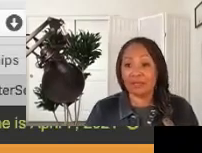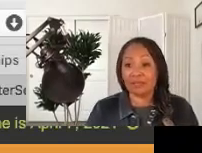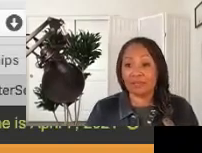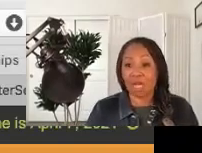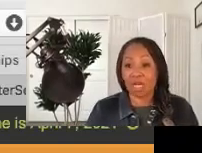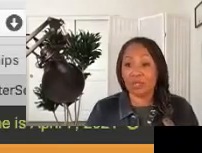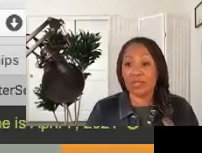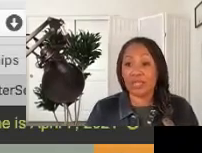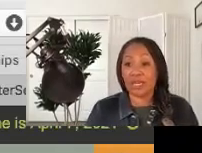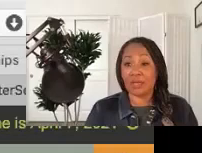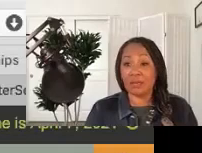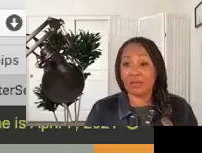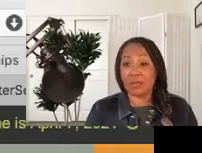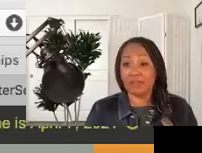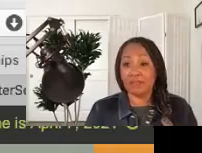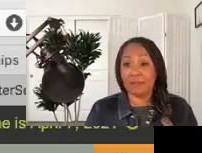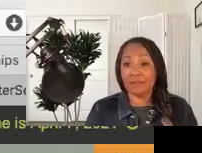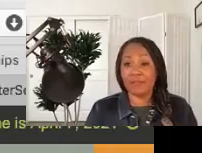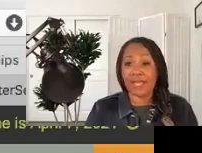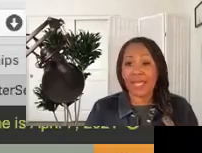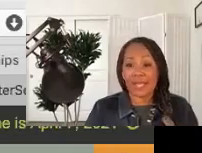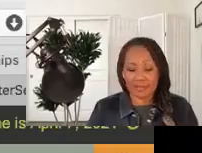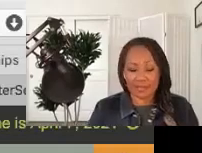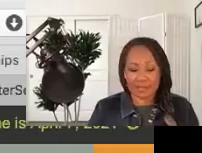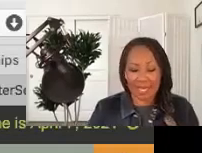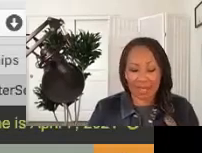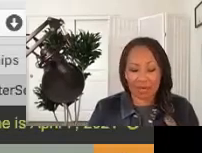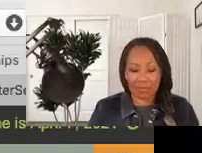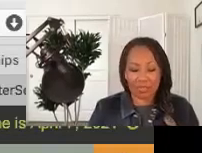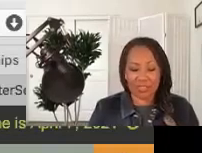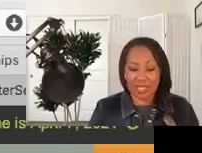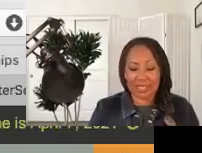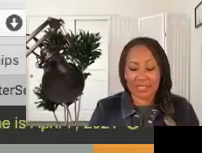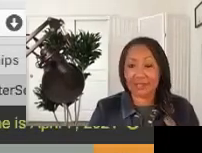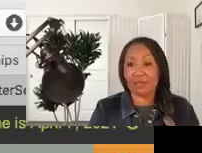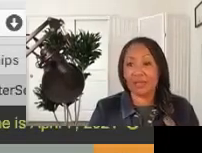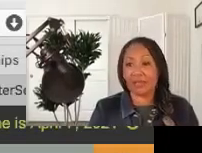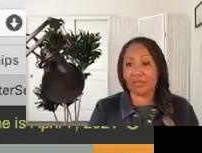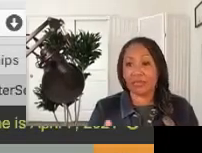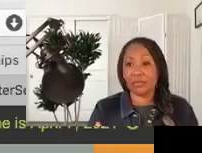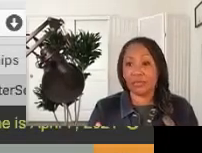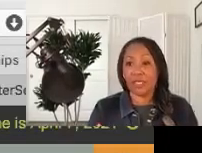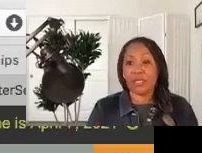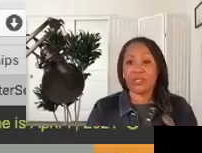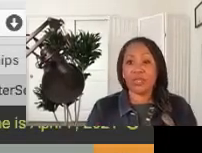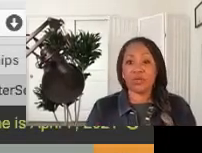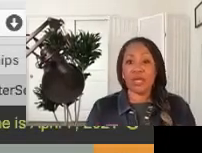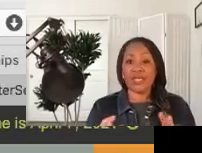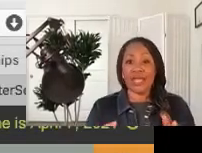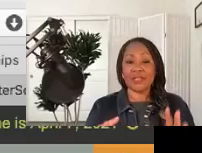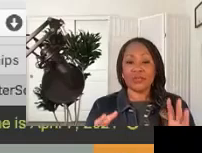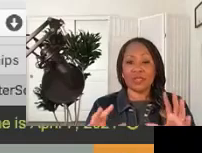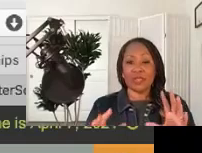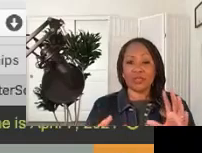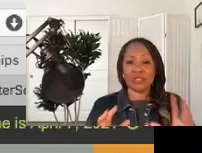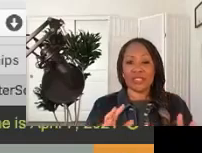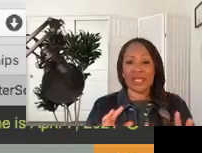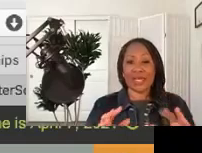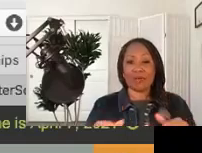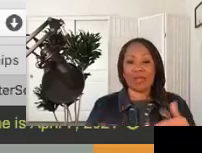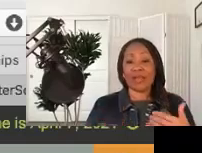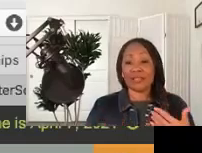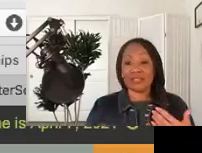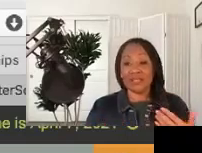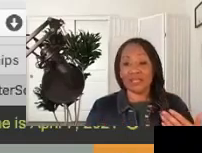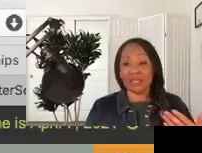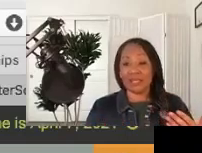my document that I'm going to be pulling from. And this is how the design is coming through. So again, you can understand,